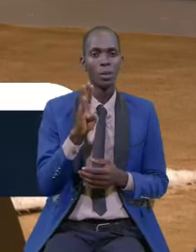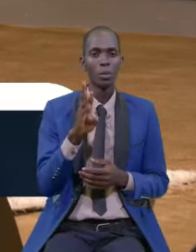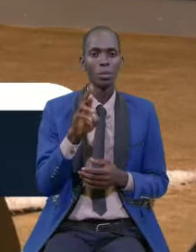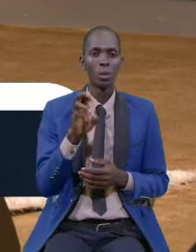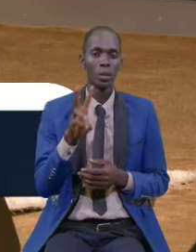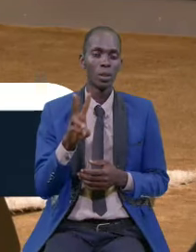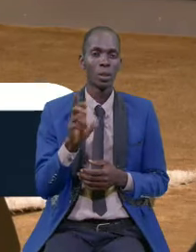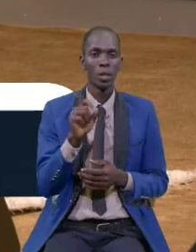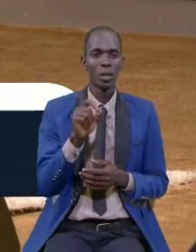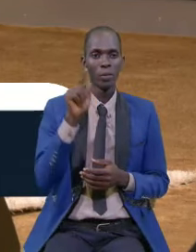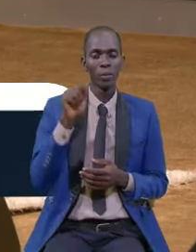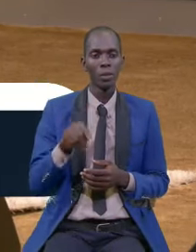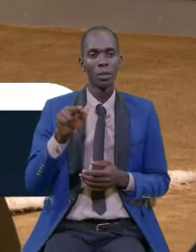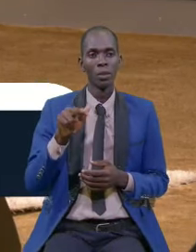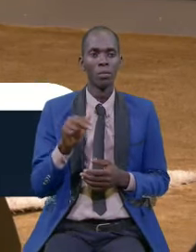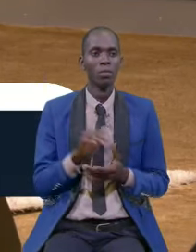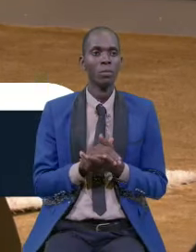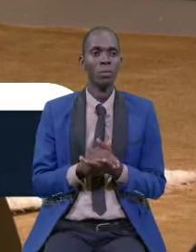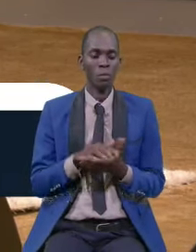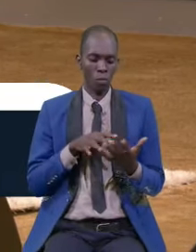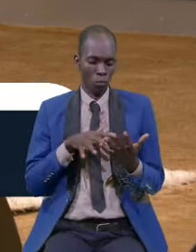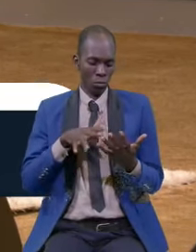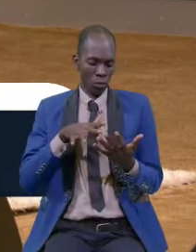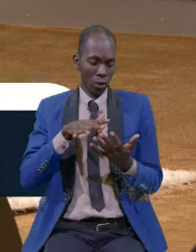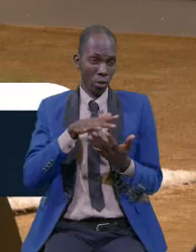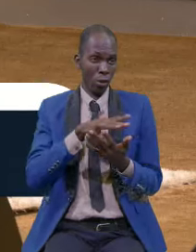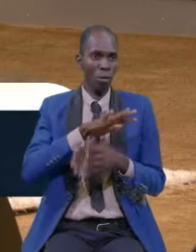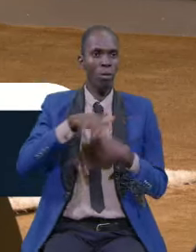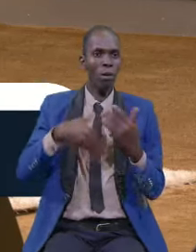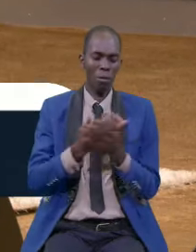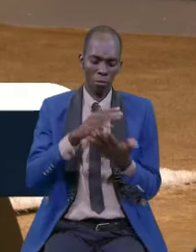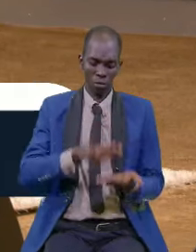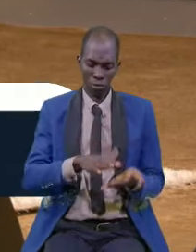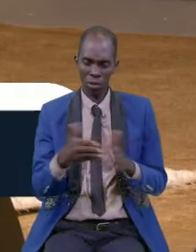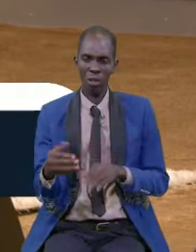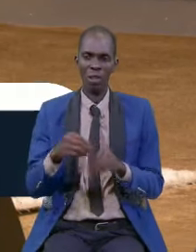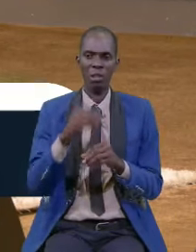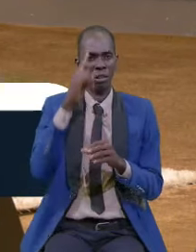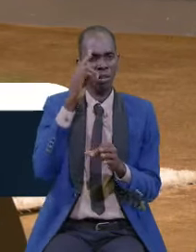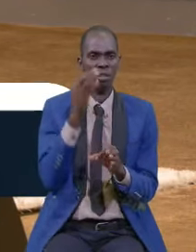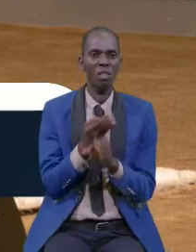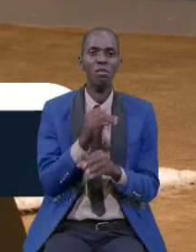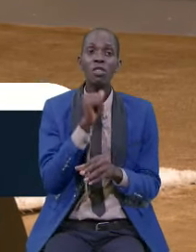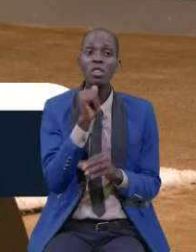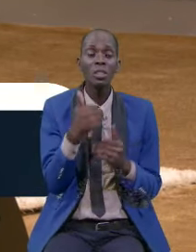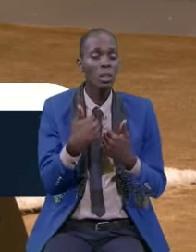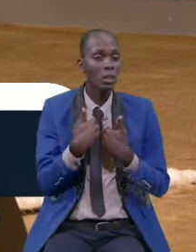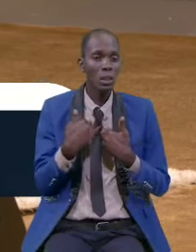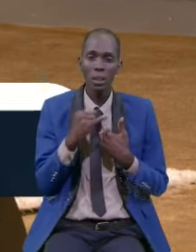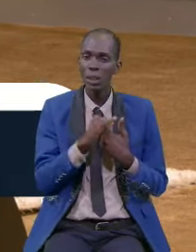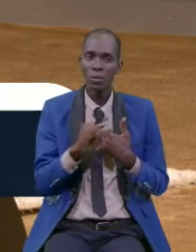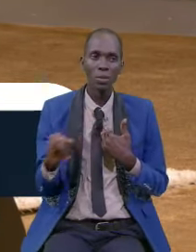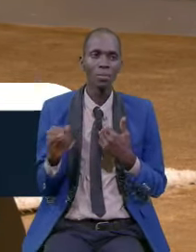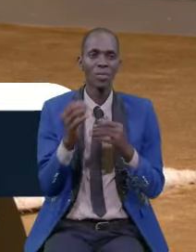verse 13. These all died in faith, not having